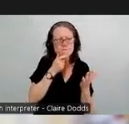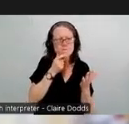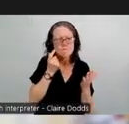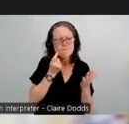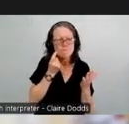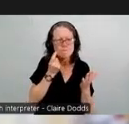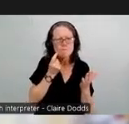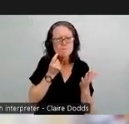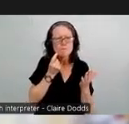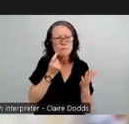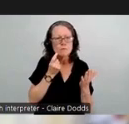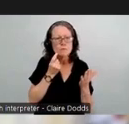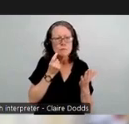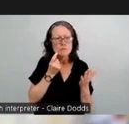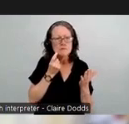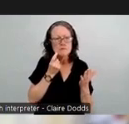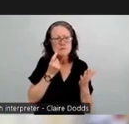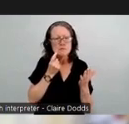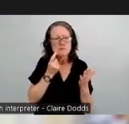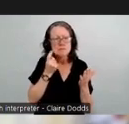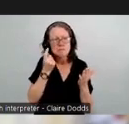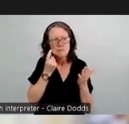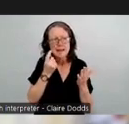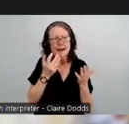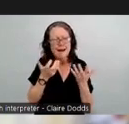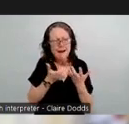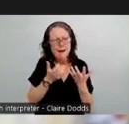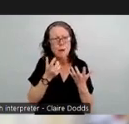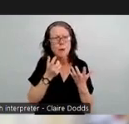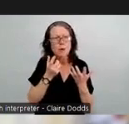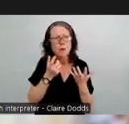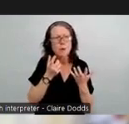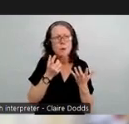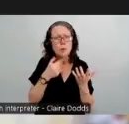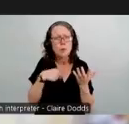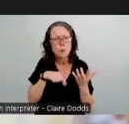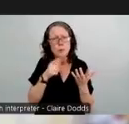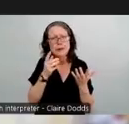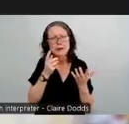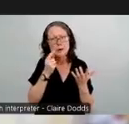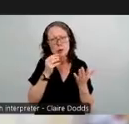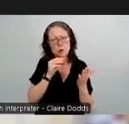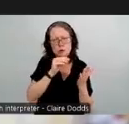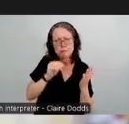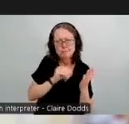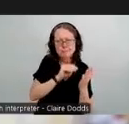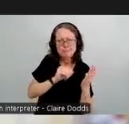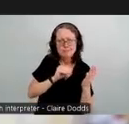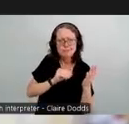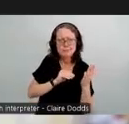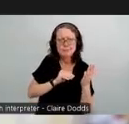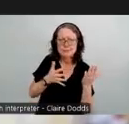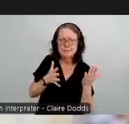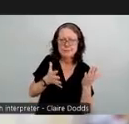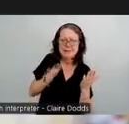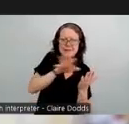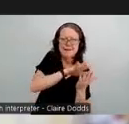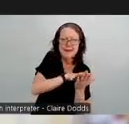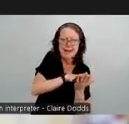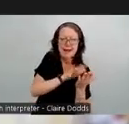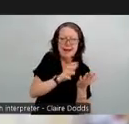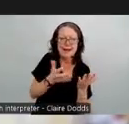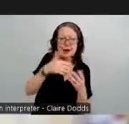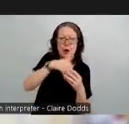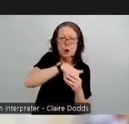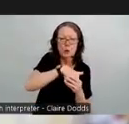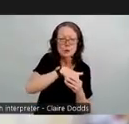and we looked at basically how we could put those two things on top of each other and